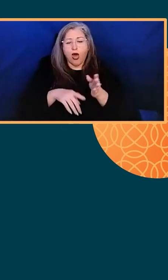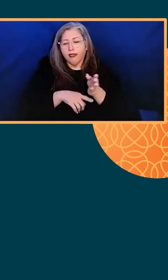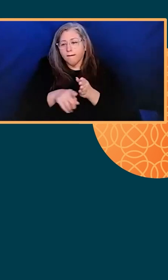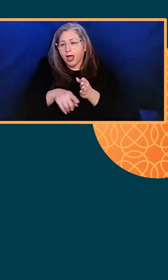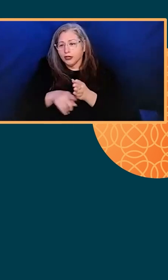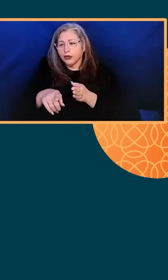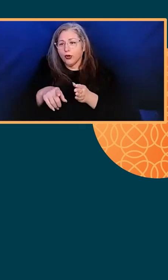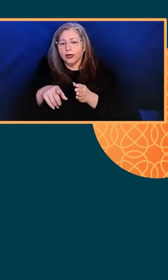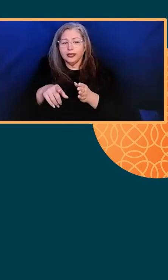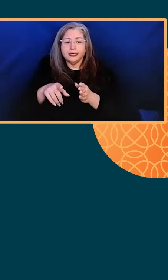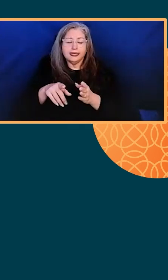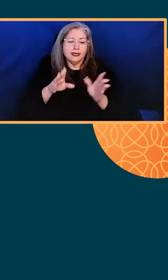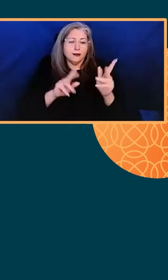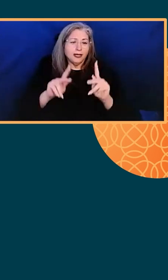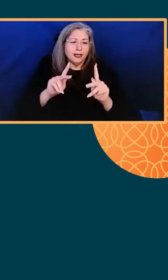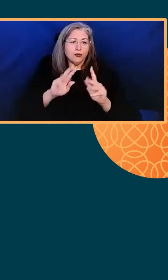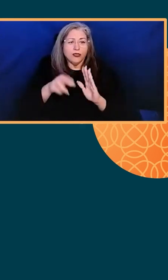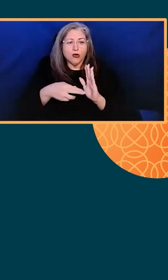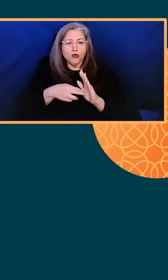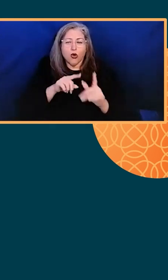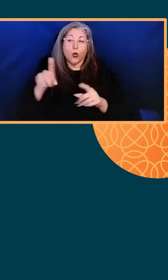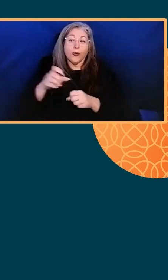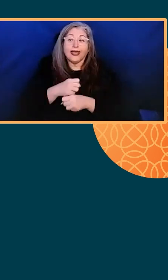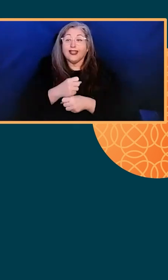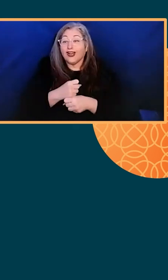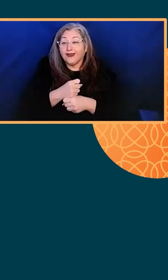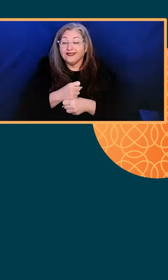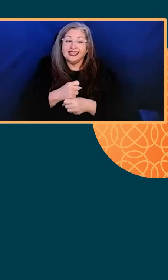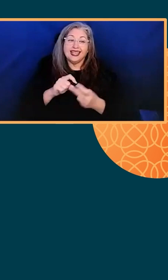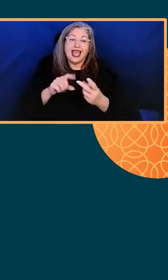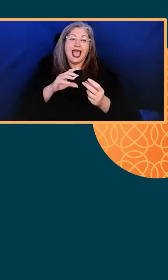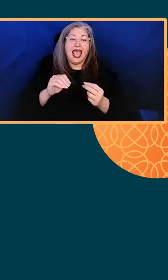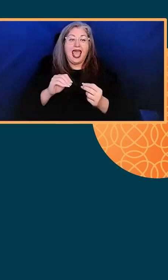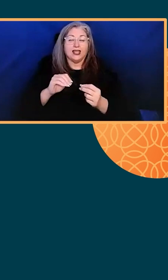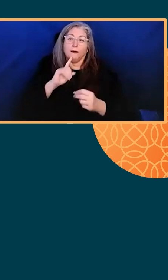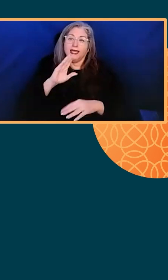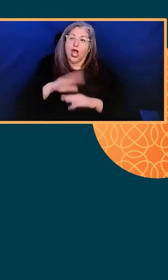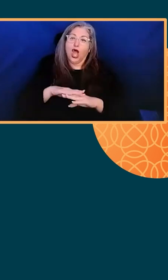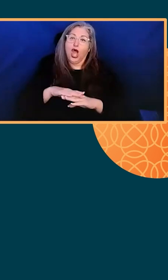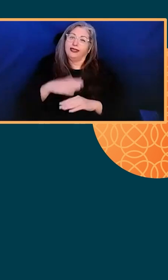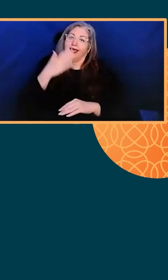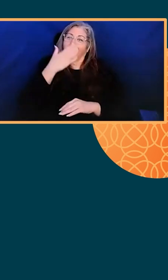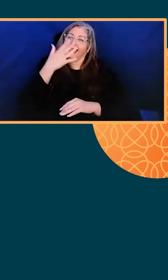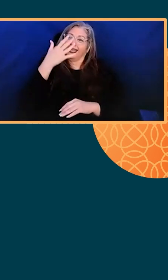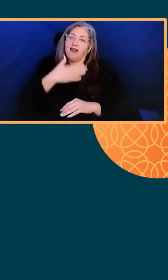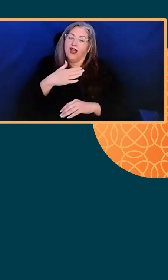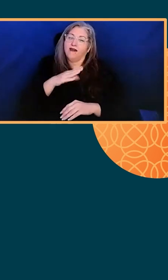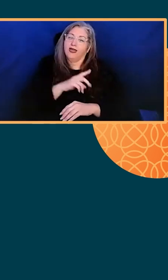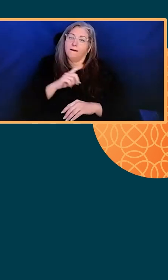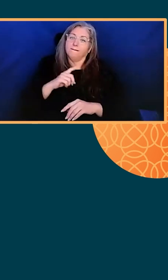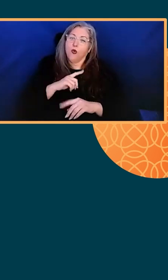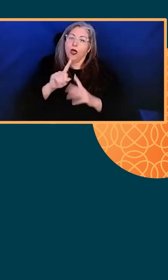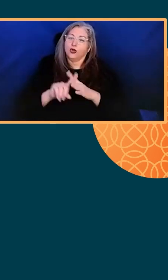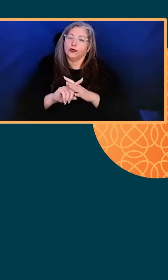minority individuals the role of getting the coffee and of being on the cover of the board, you know,